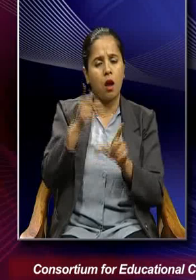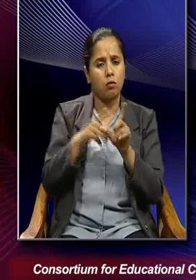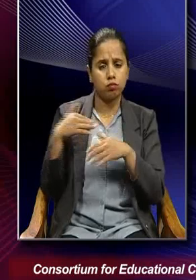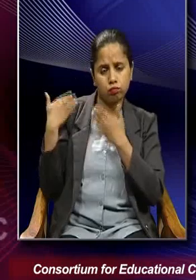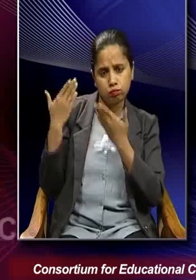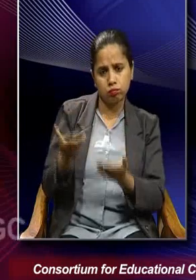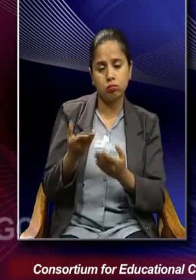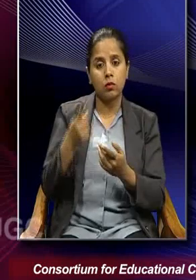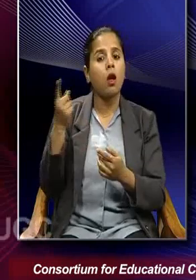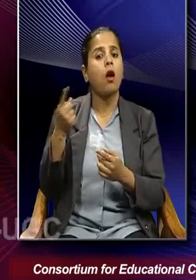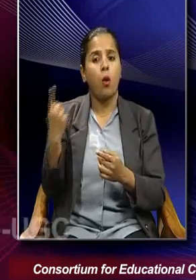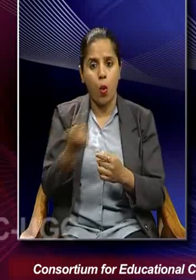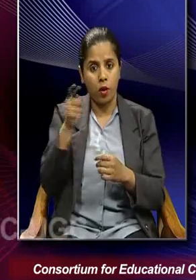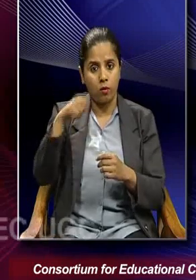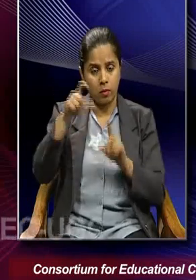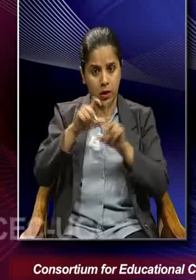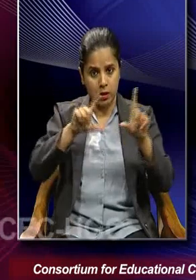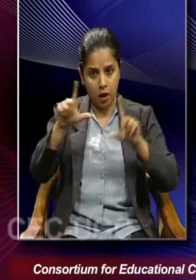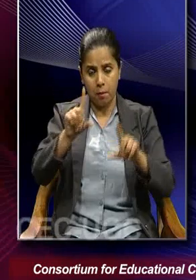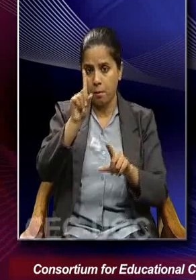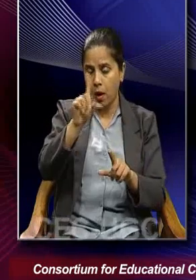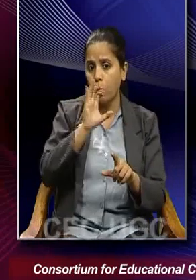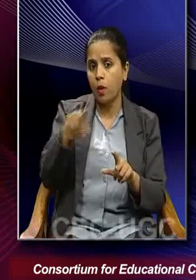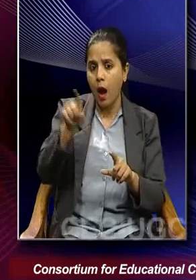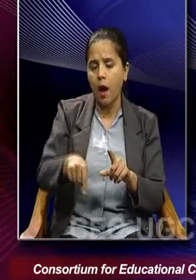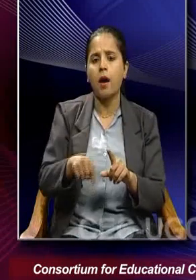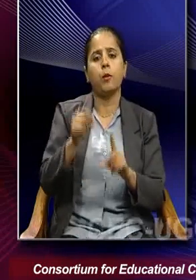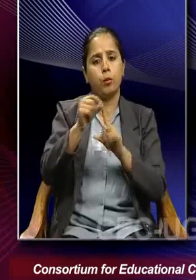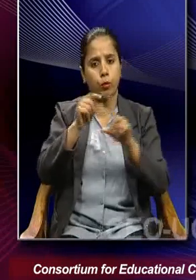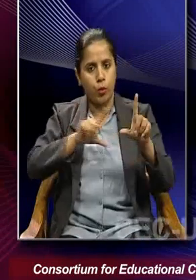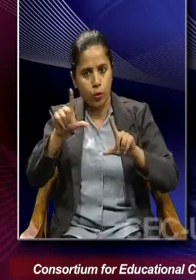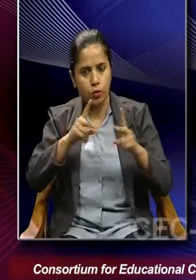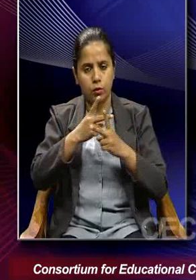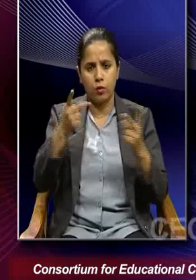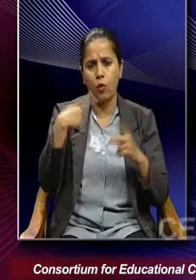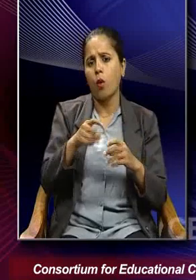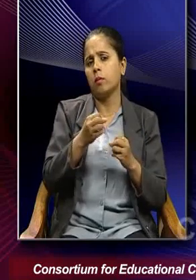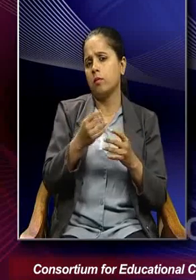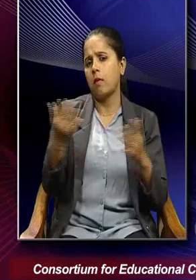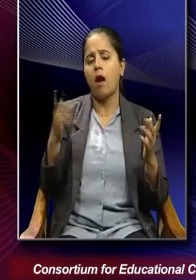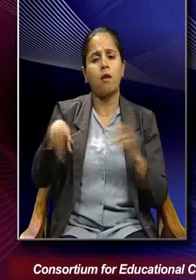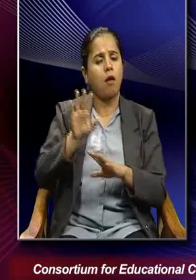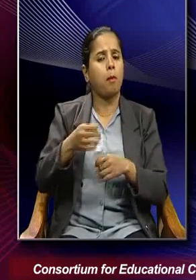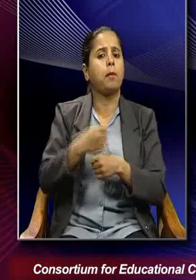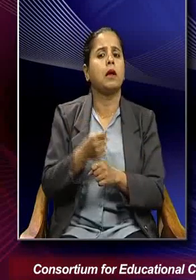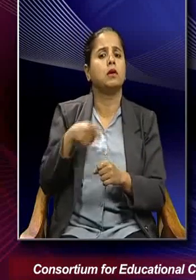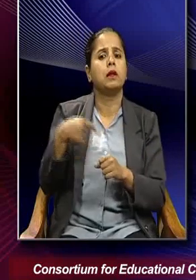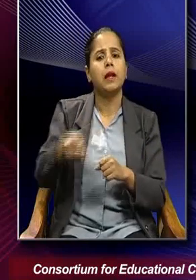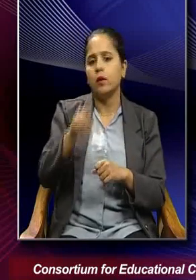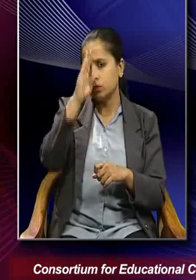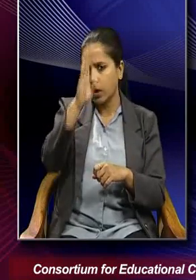not only been a film director, but he has been a producer of so many other films which he has not